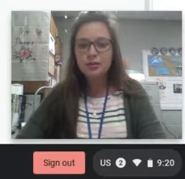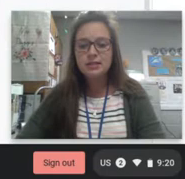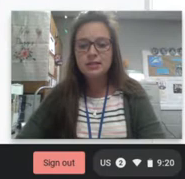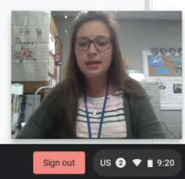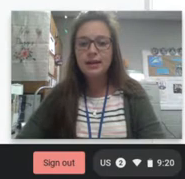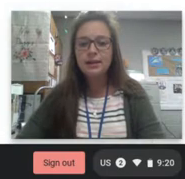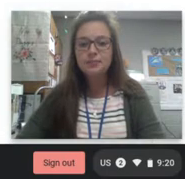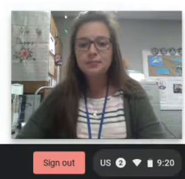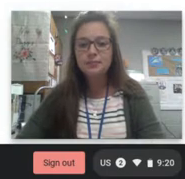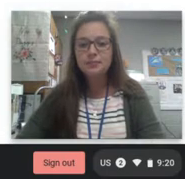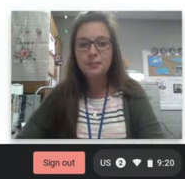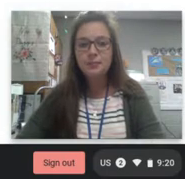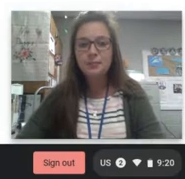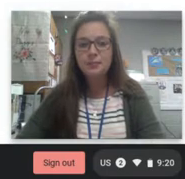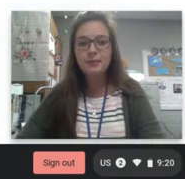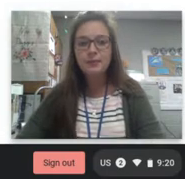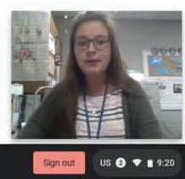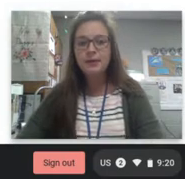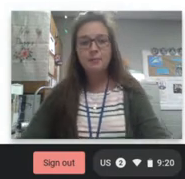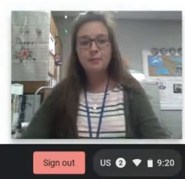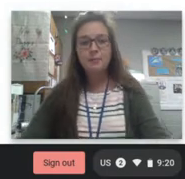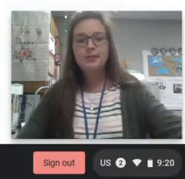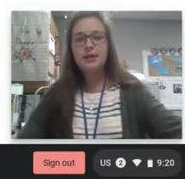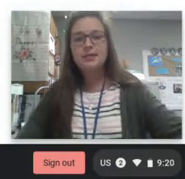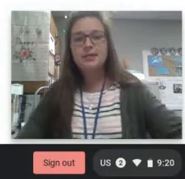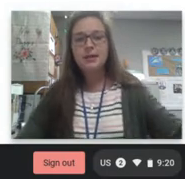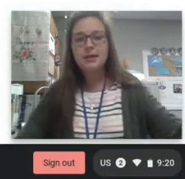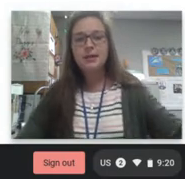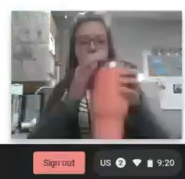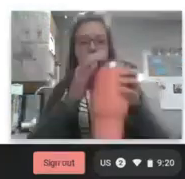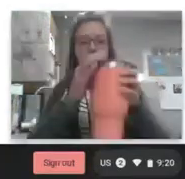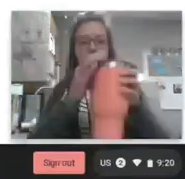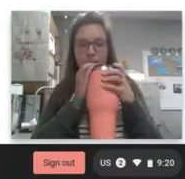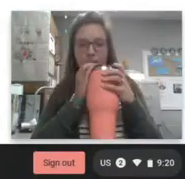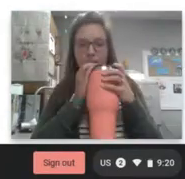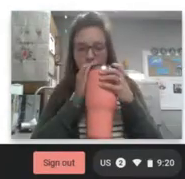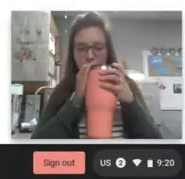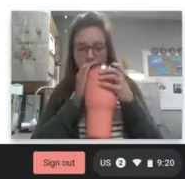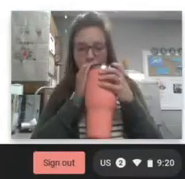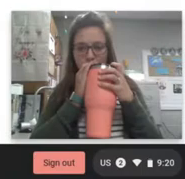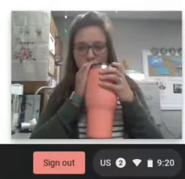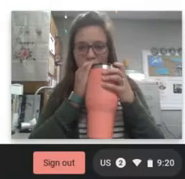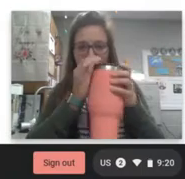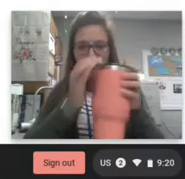click this link right here and provide an example.